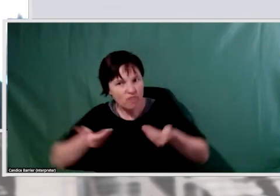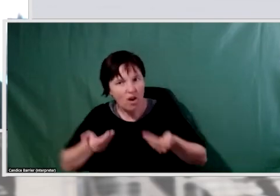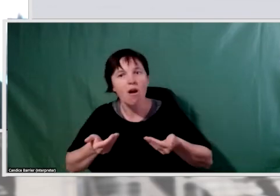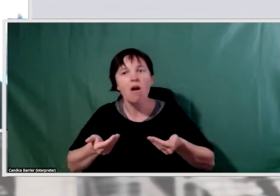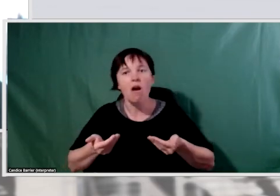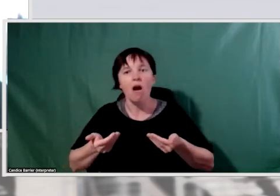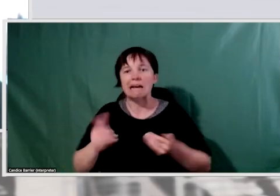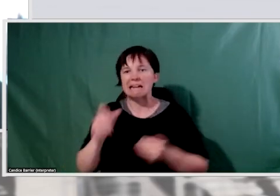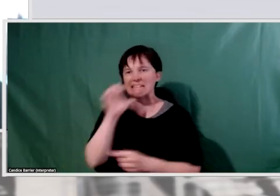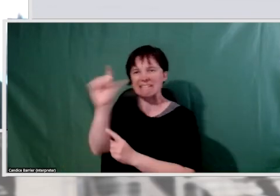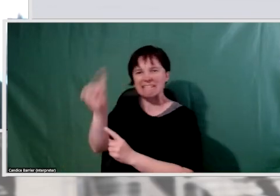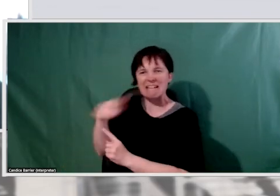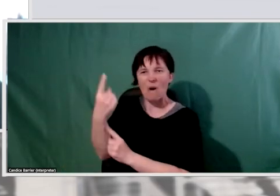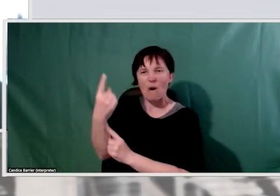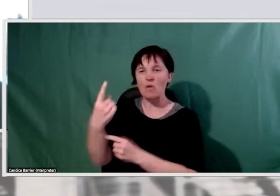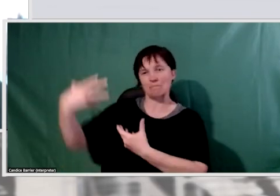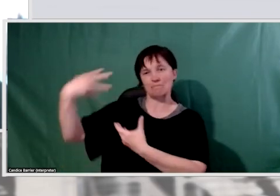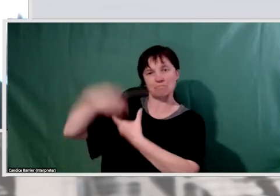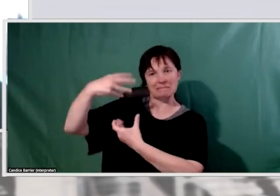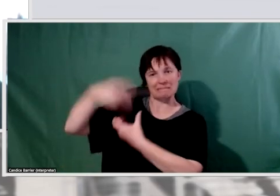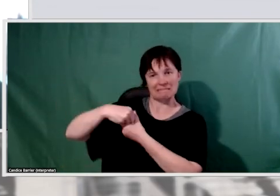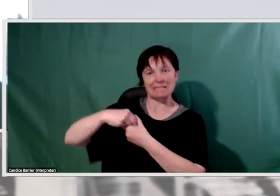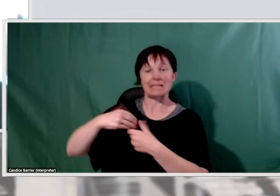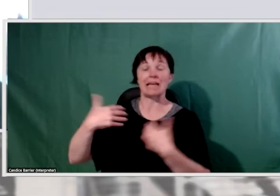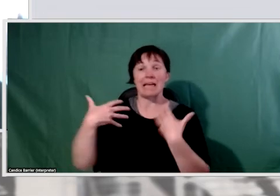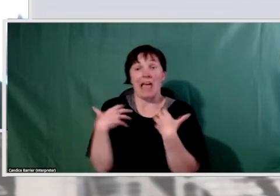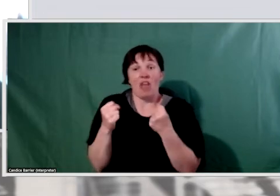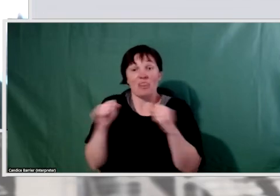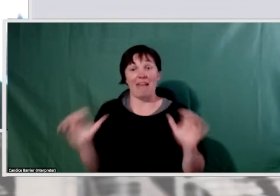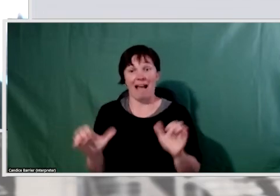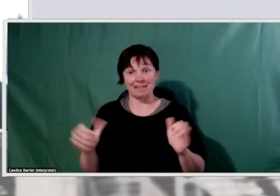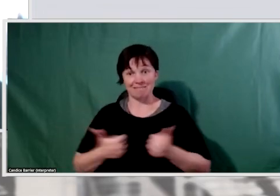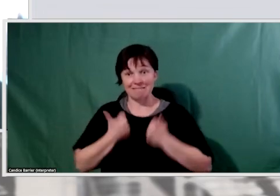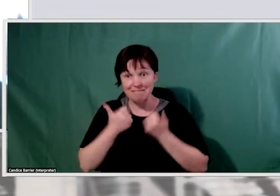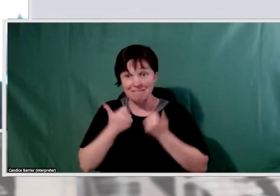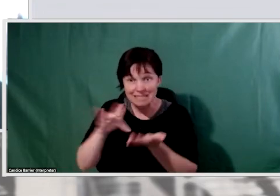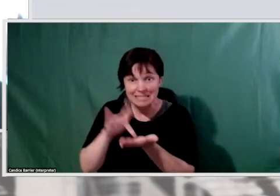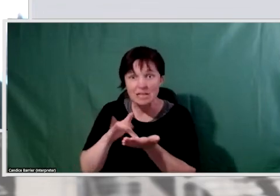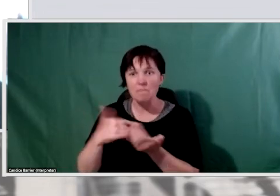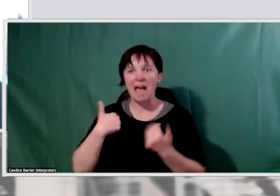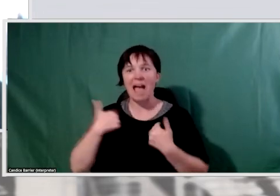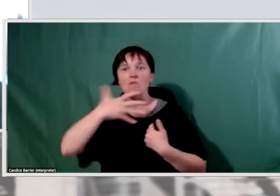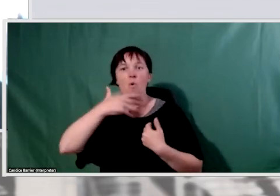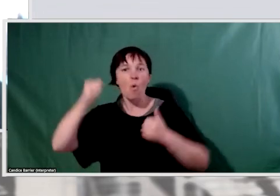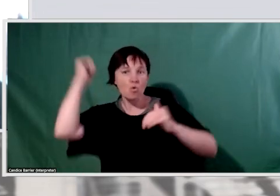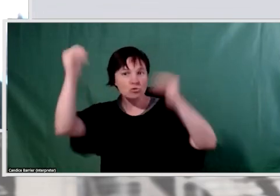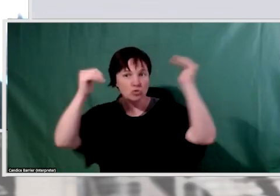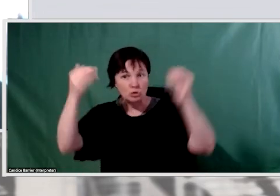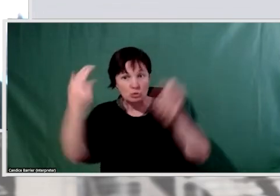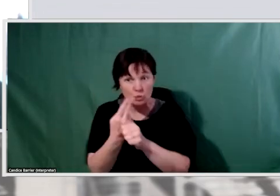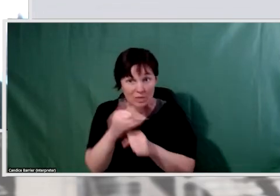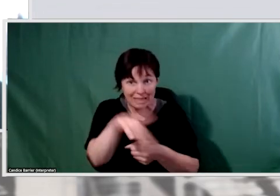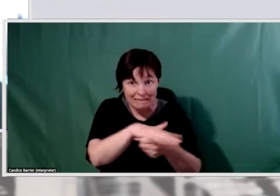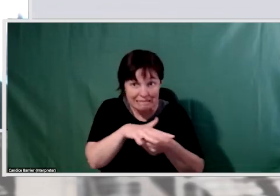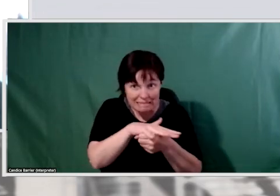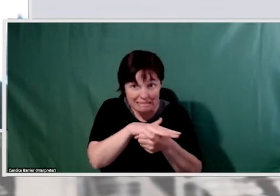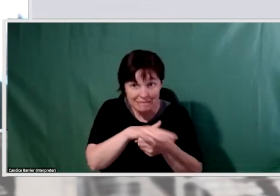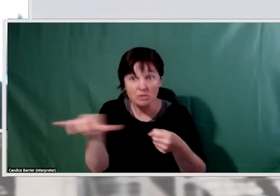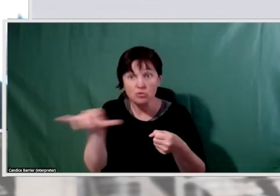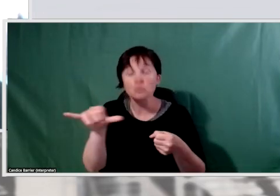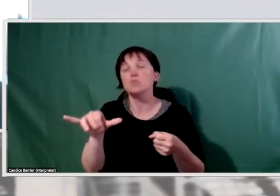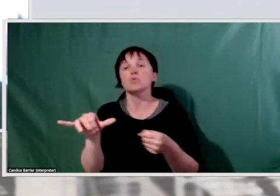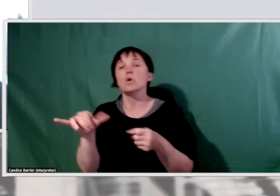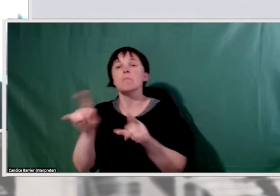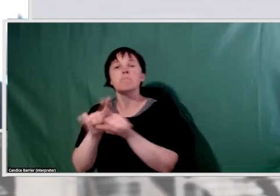not just participants of the Healthy Active Living Center or older adults that are using the space in that way, but